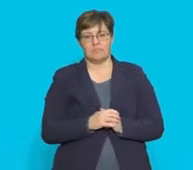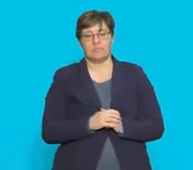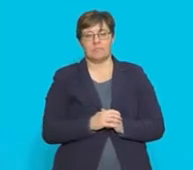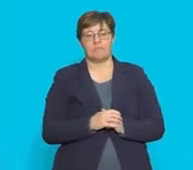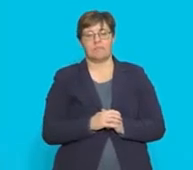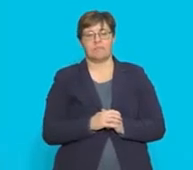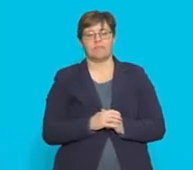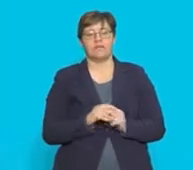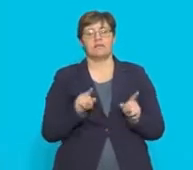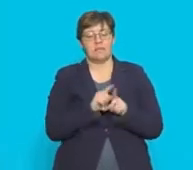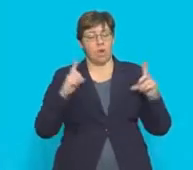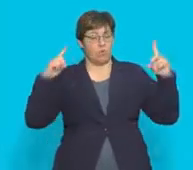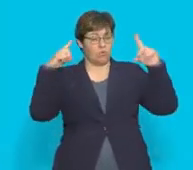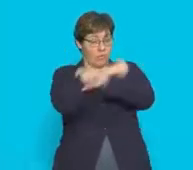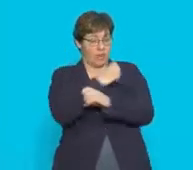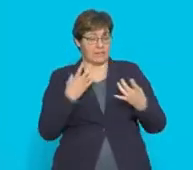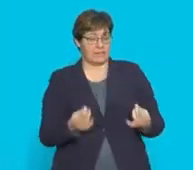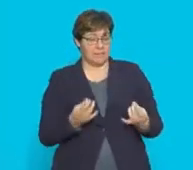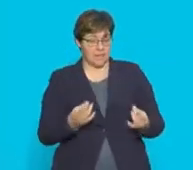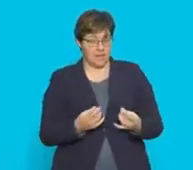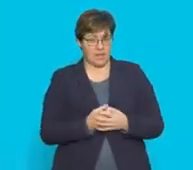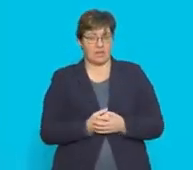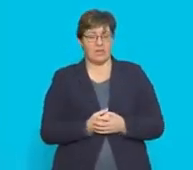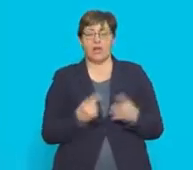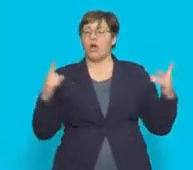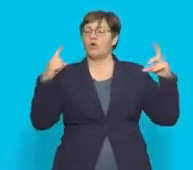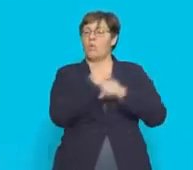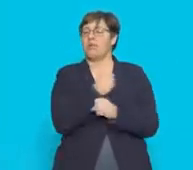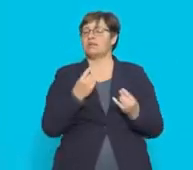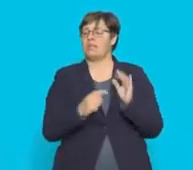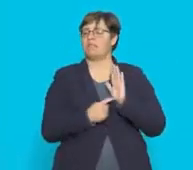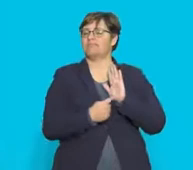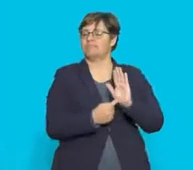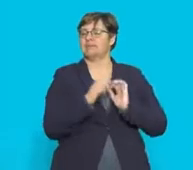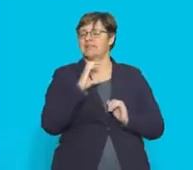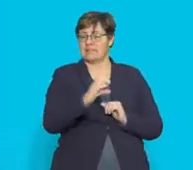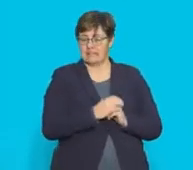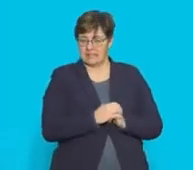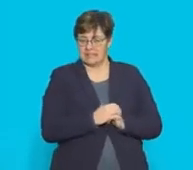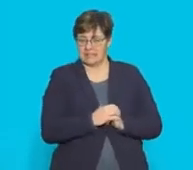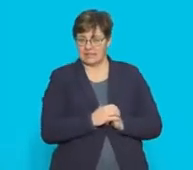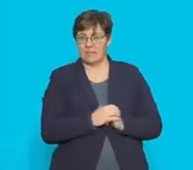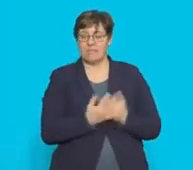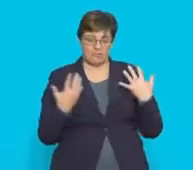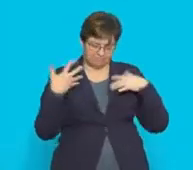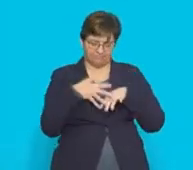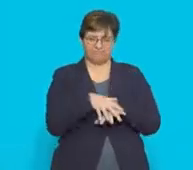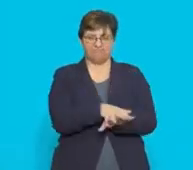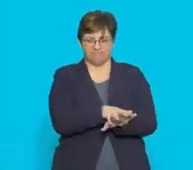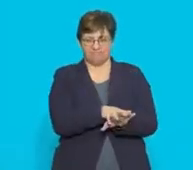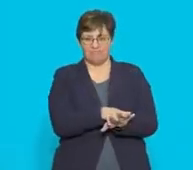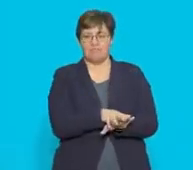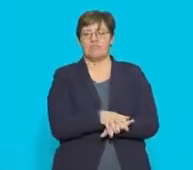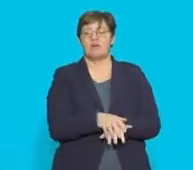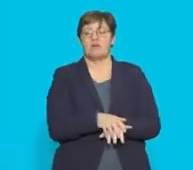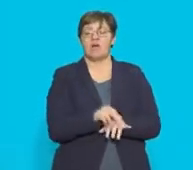then we also have what we call the complex numbers. The complex numbers will be what you call the combination or